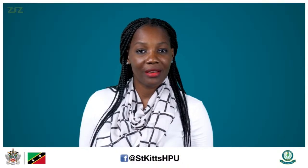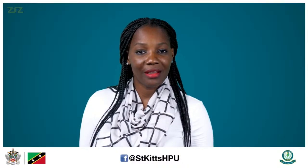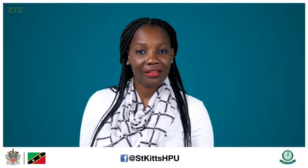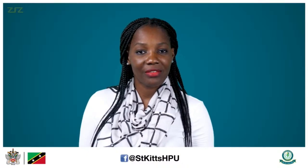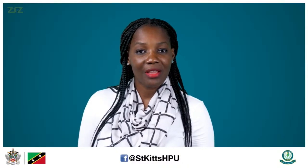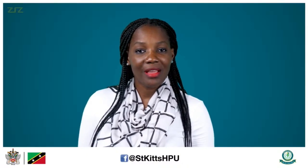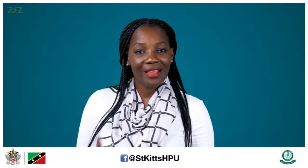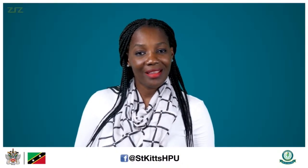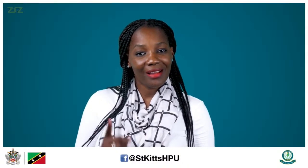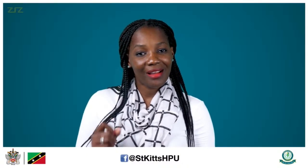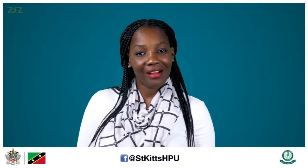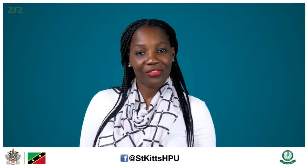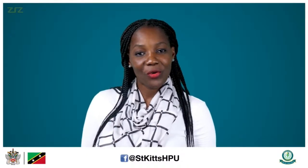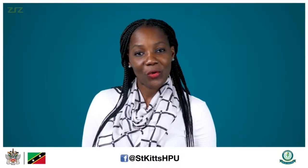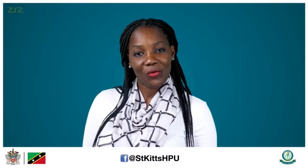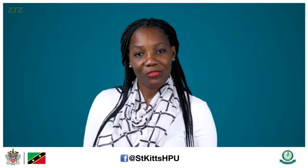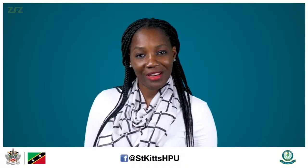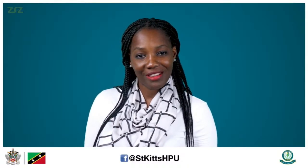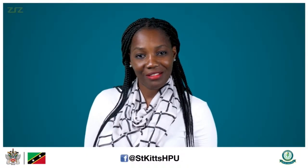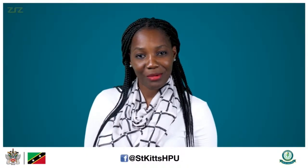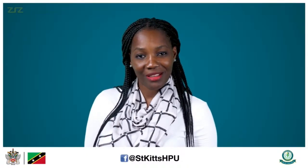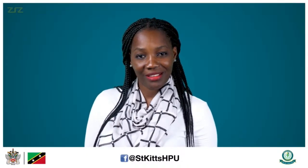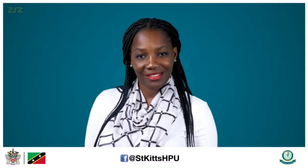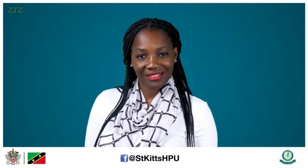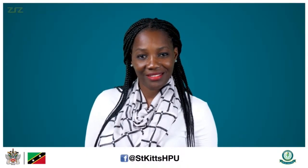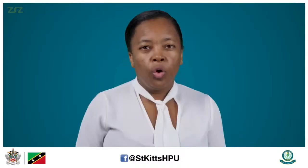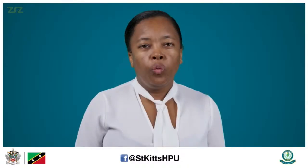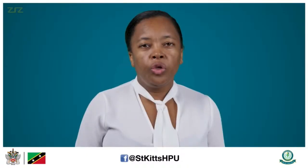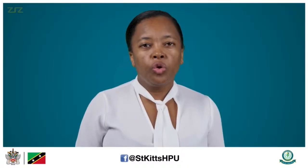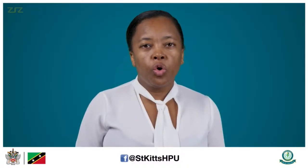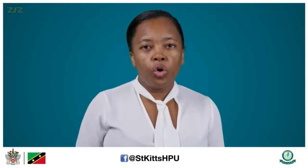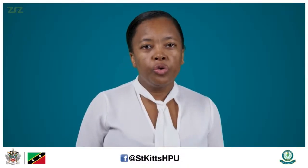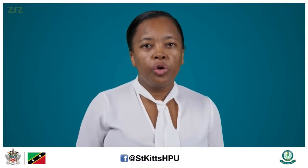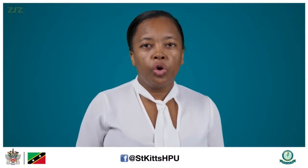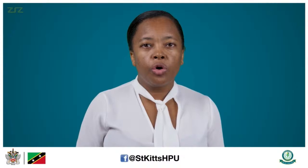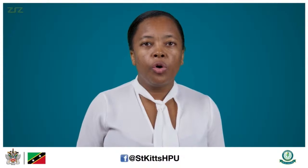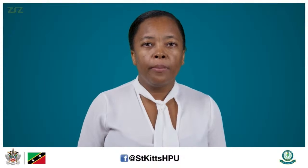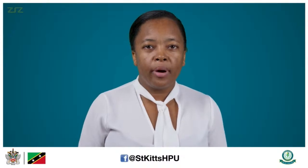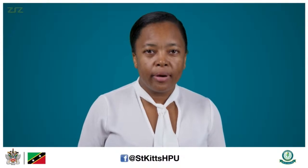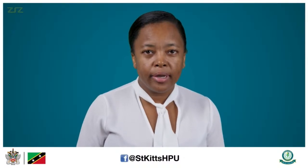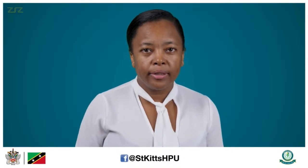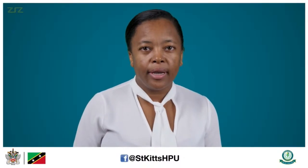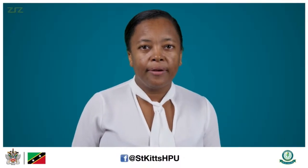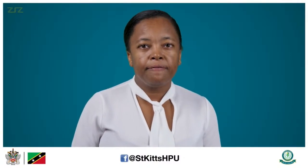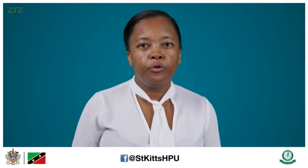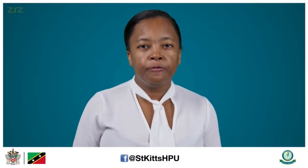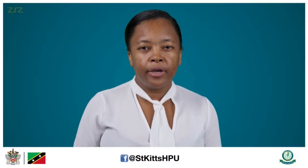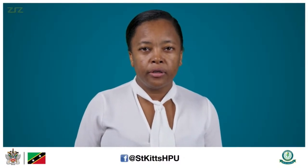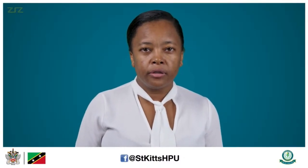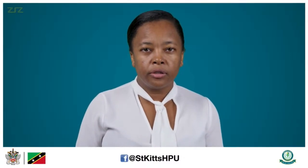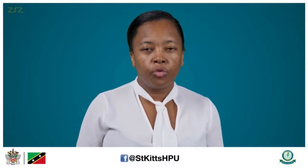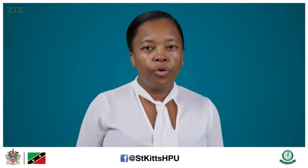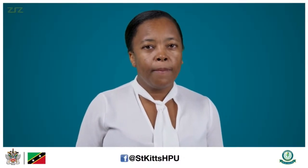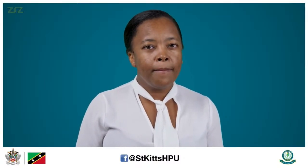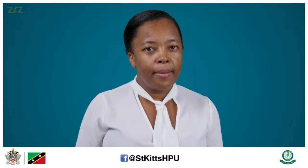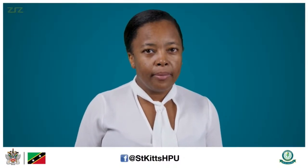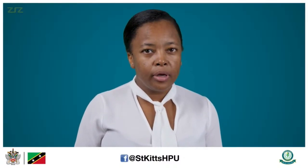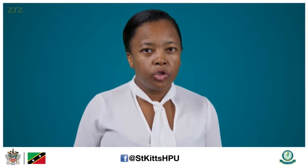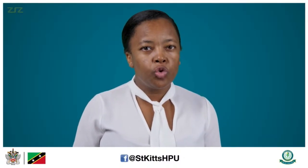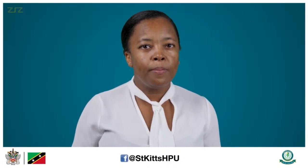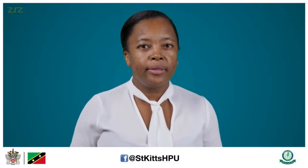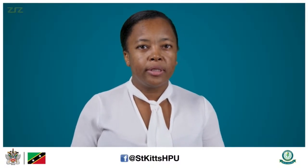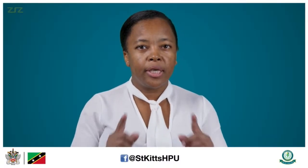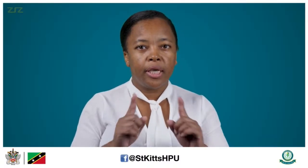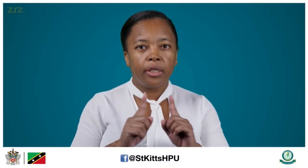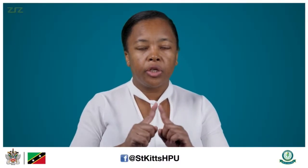to daily life. Here are a few friendly reminders. When you go to the local market and food vendors,